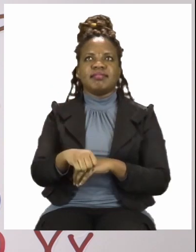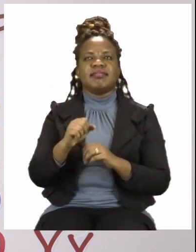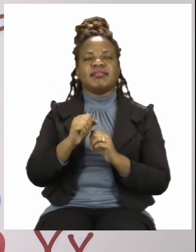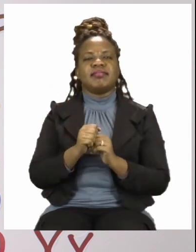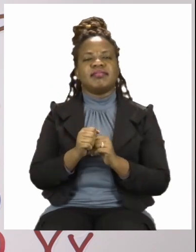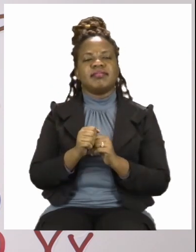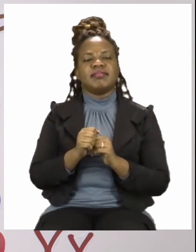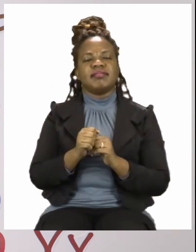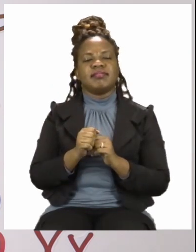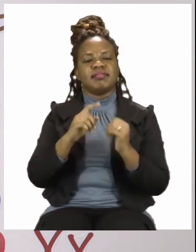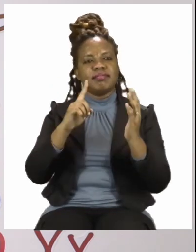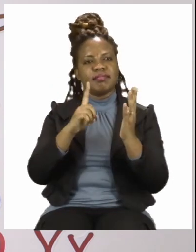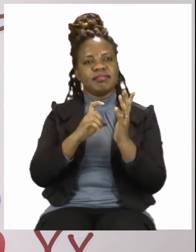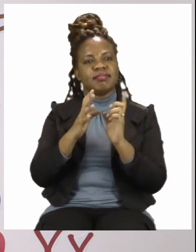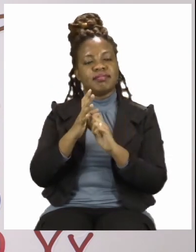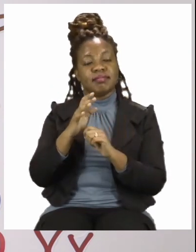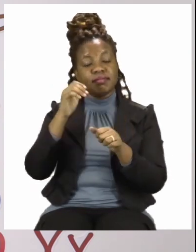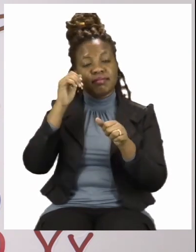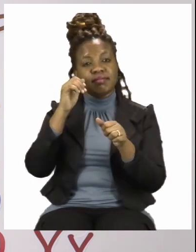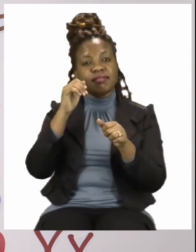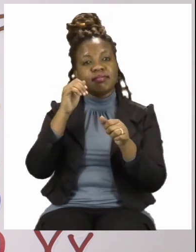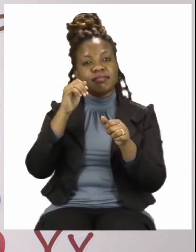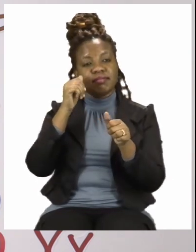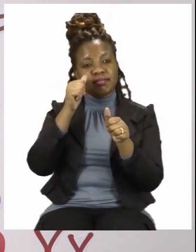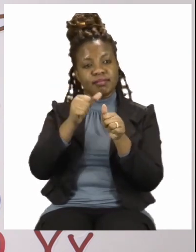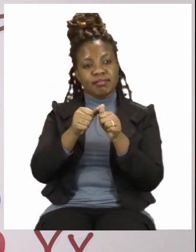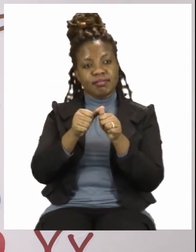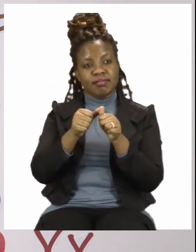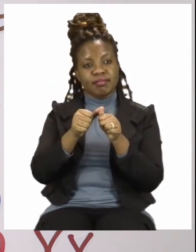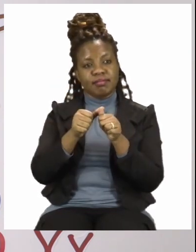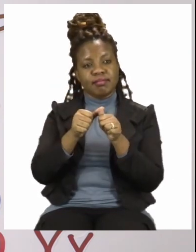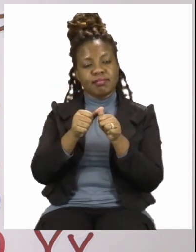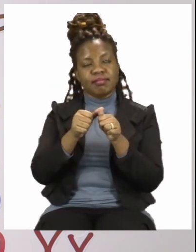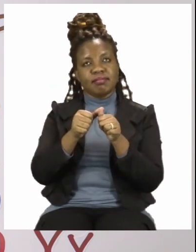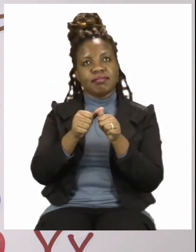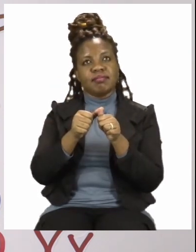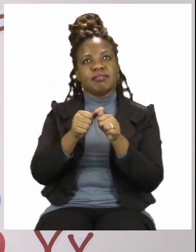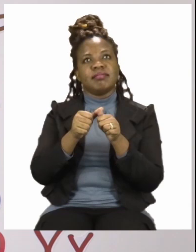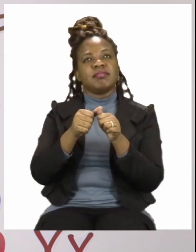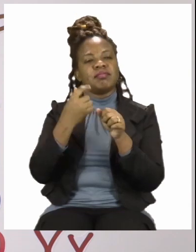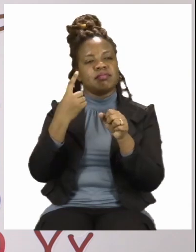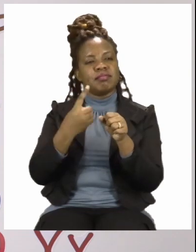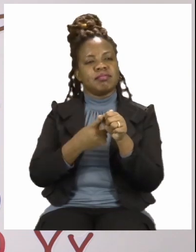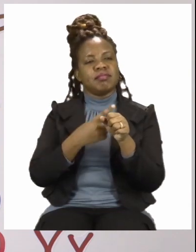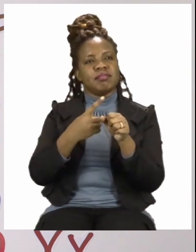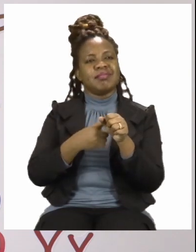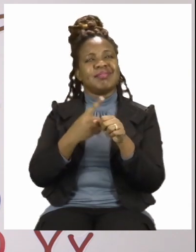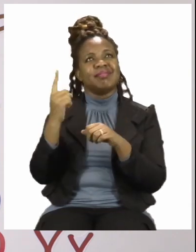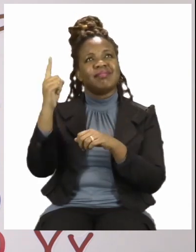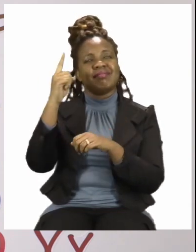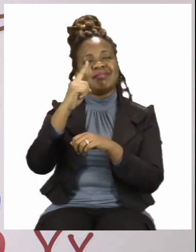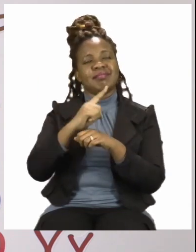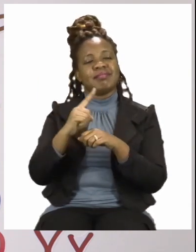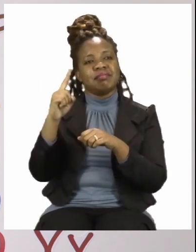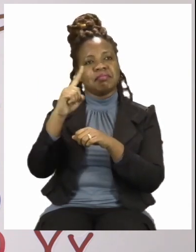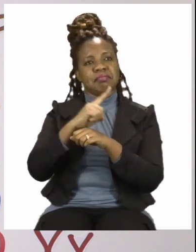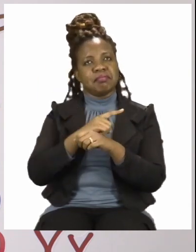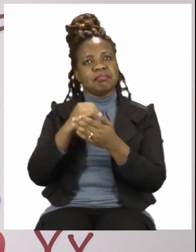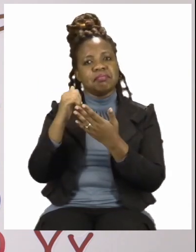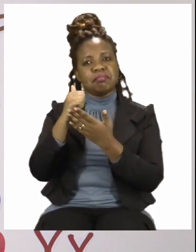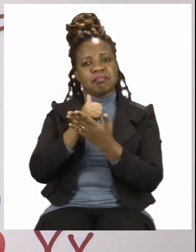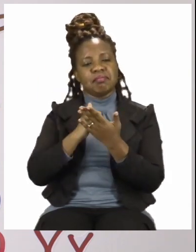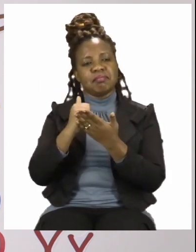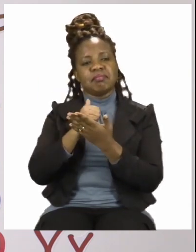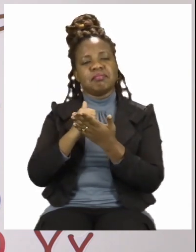Remember, cleanliness is also something that we need to practice every single day, and part of it is the